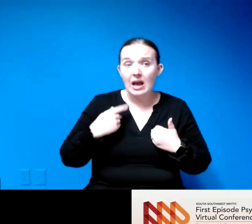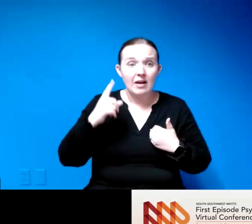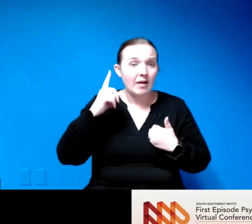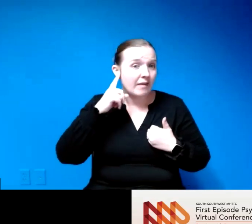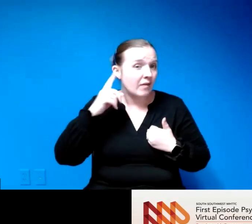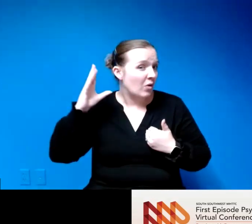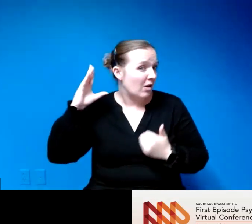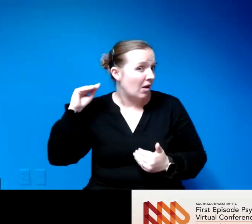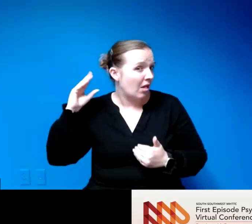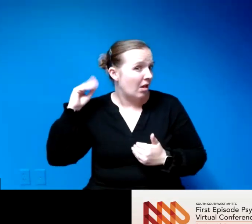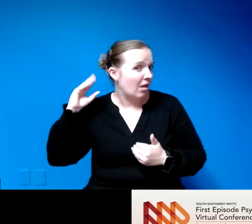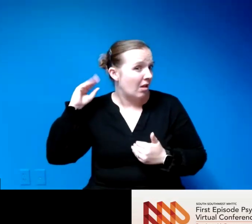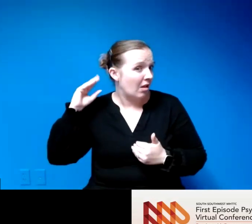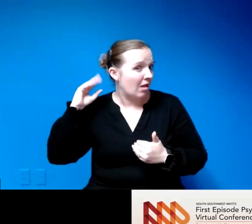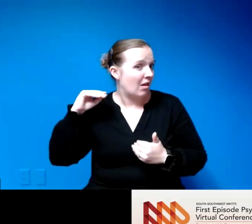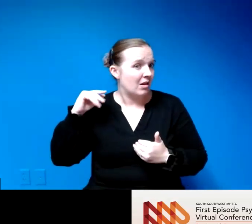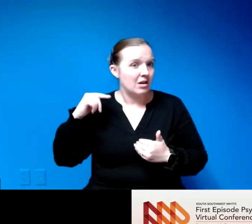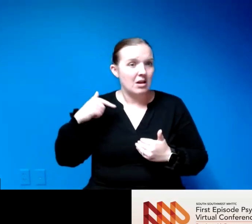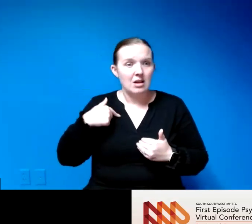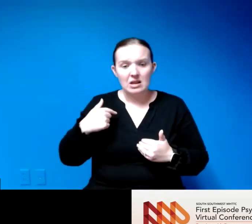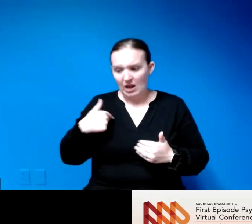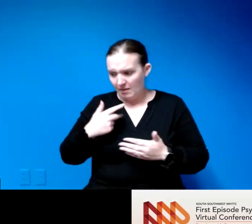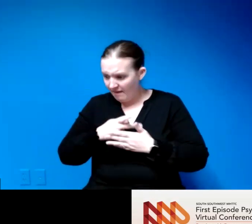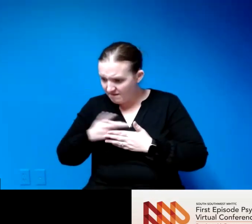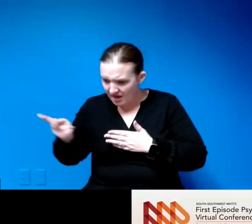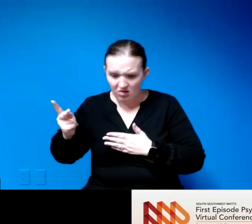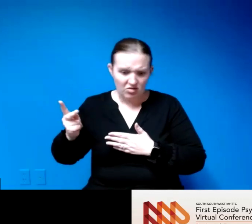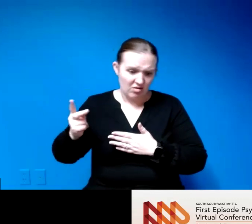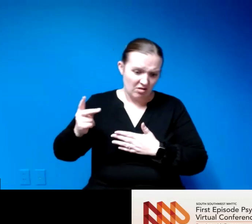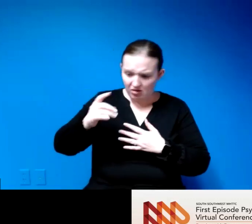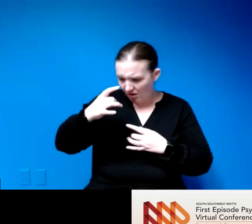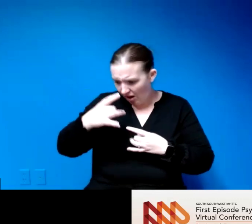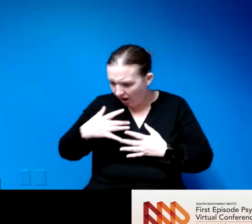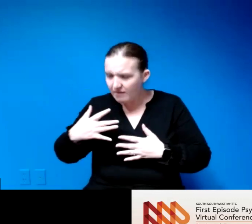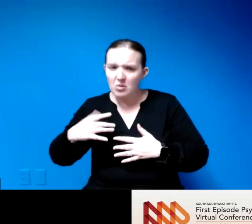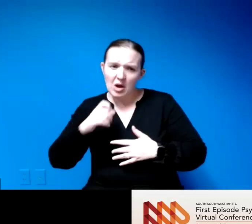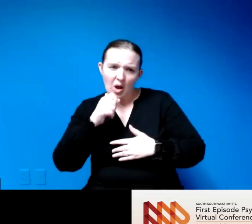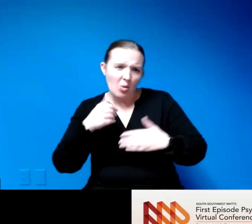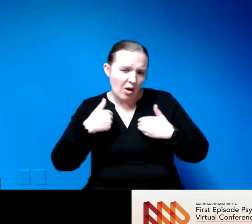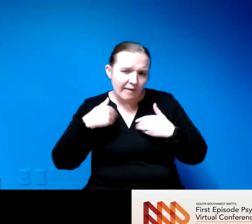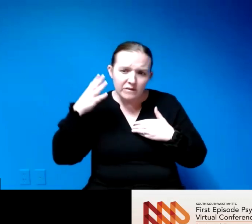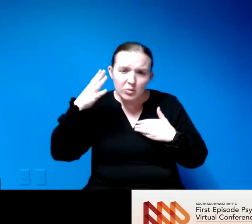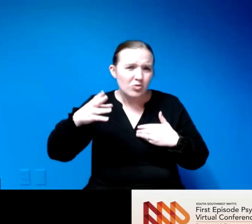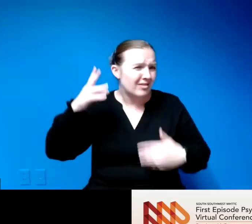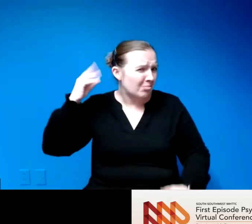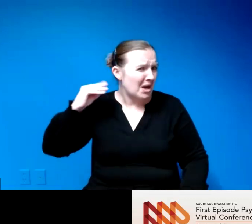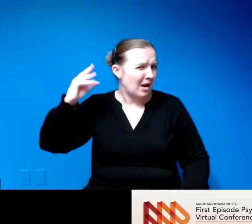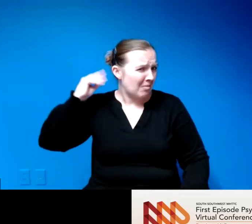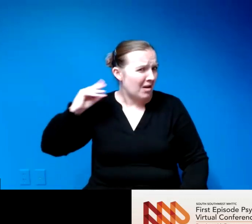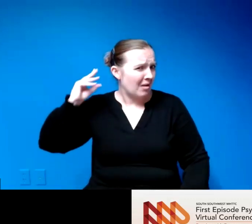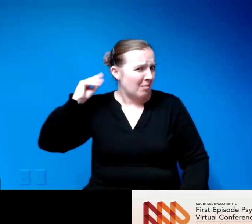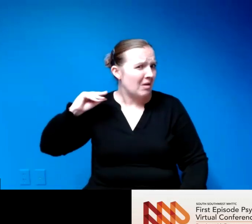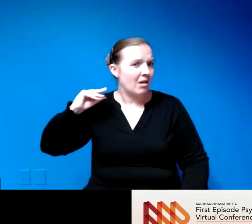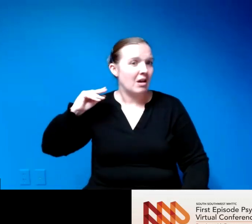who tell me I'm worthless, I'm a failure, I don't have a future, it may be very hard for